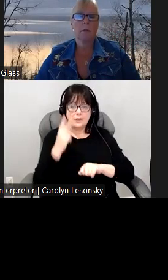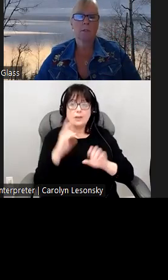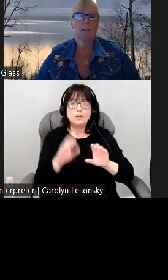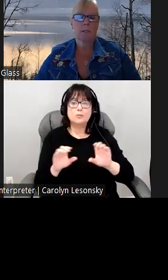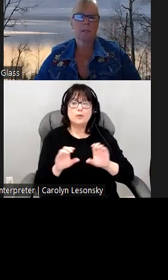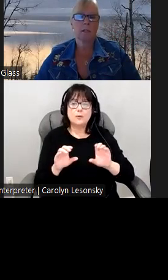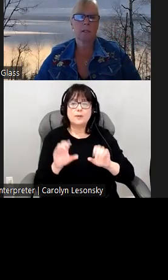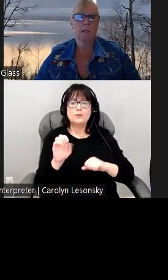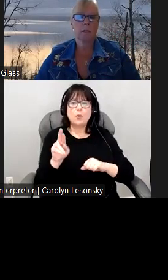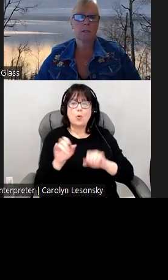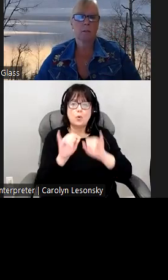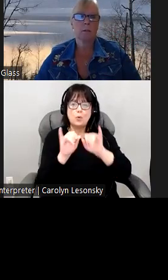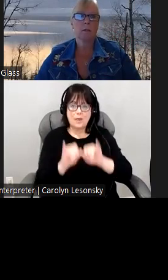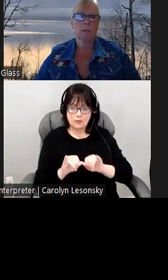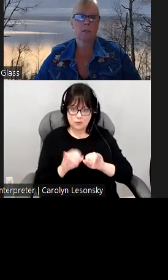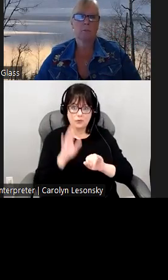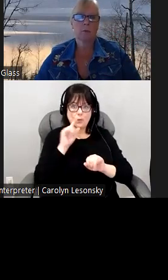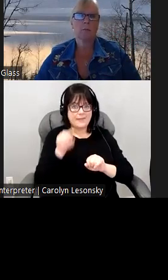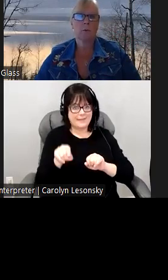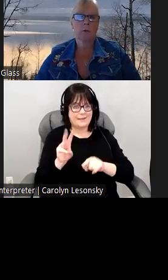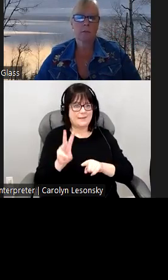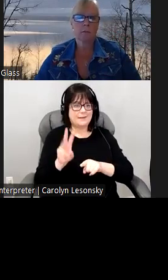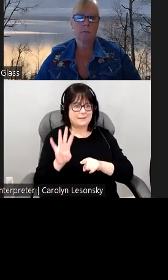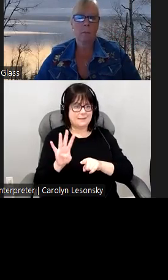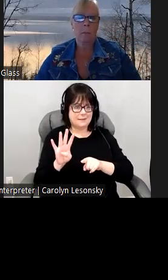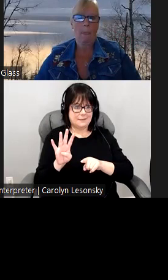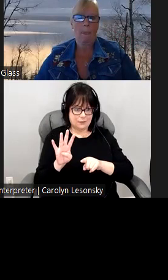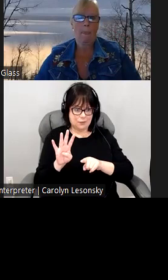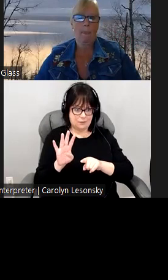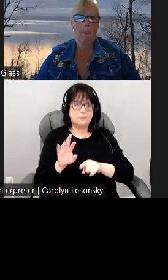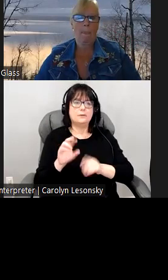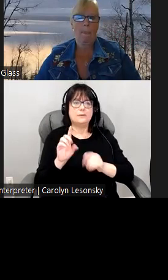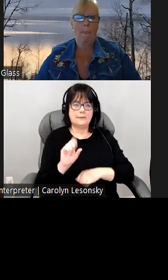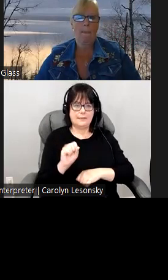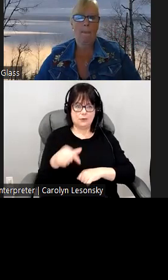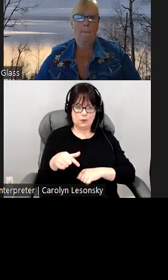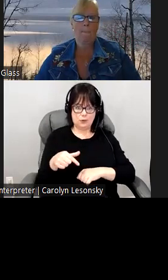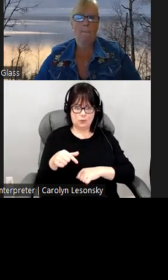core measures are listed in the DSQ 64 report.